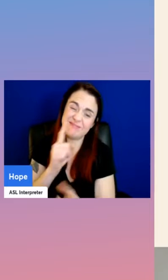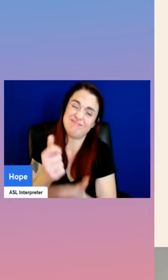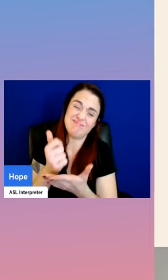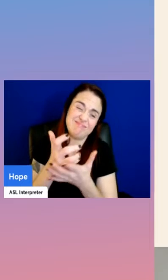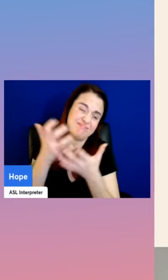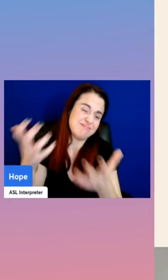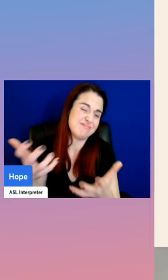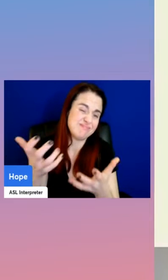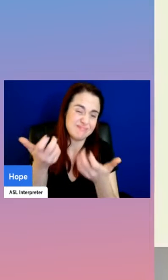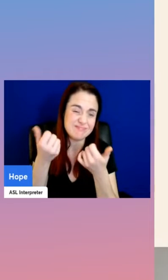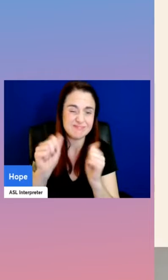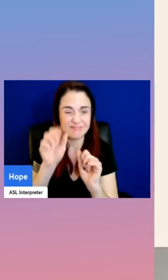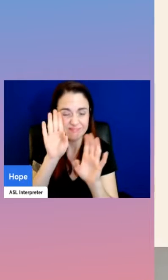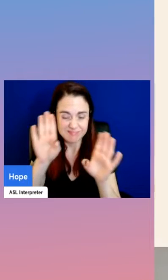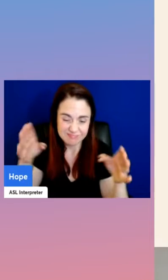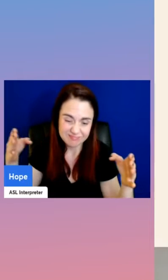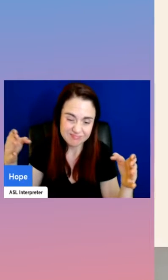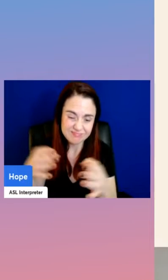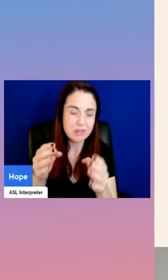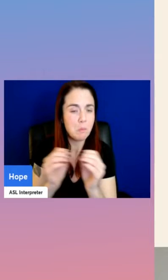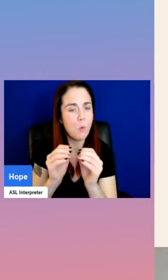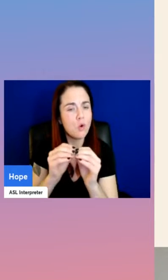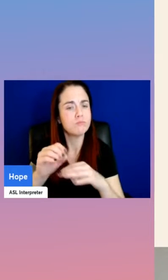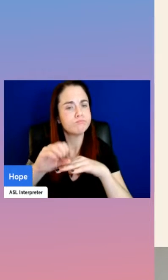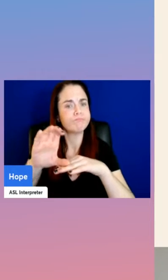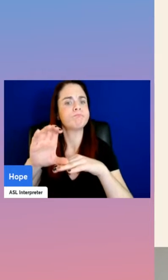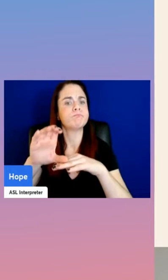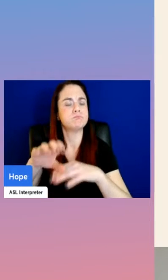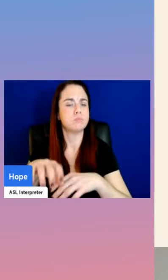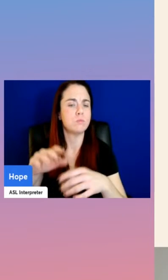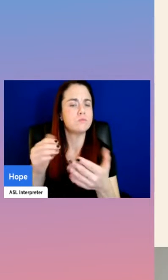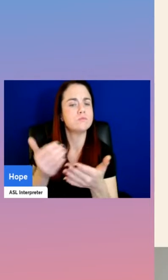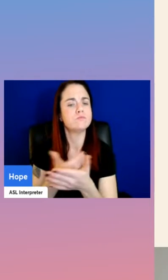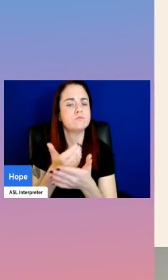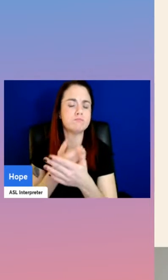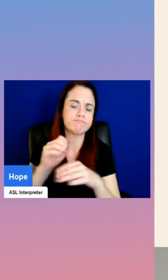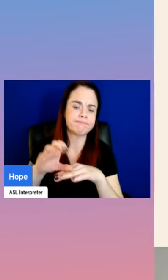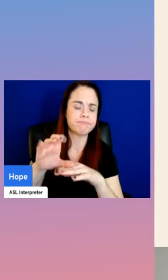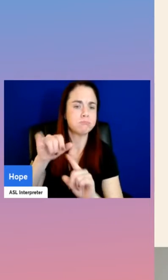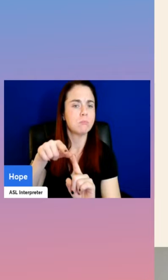to move towards renewable energy sources and